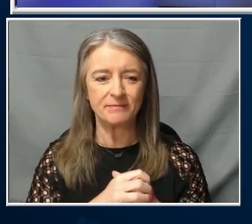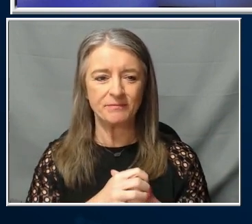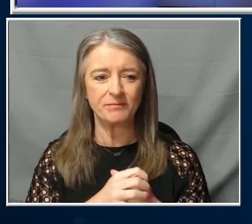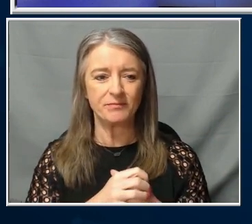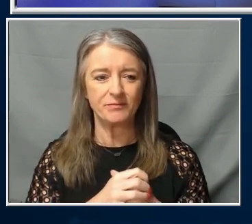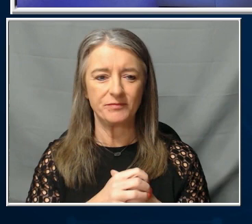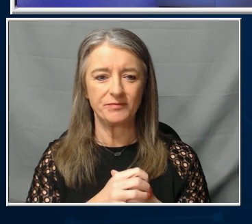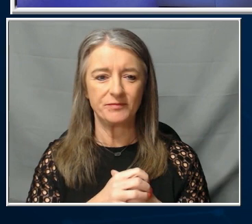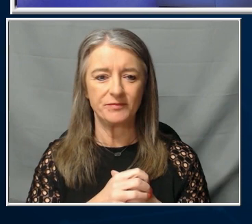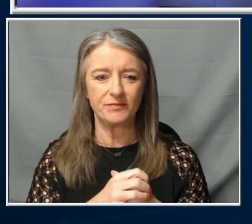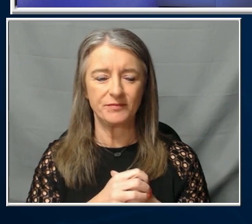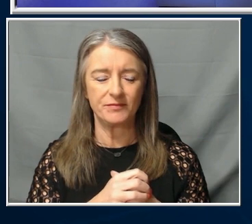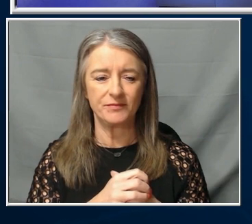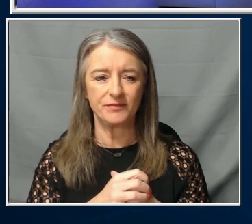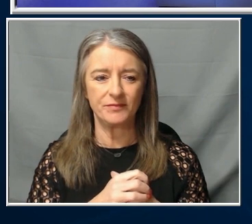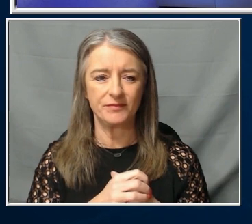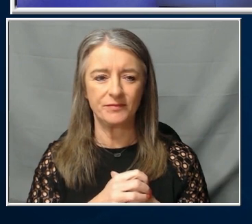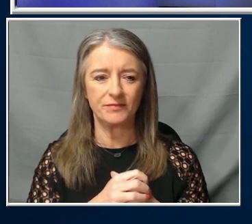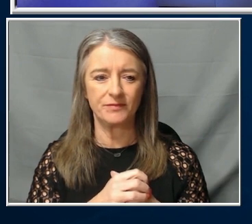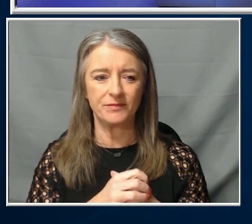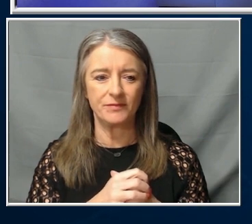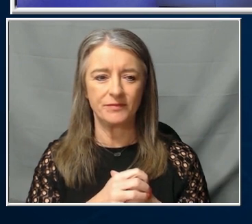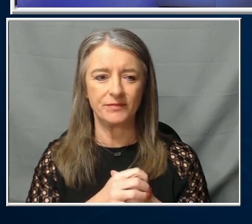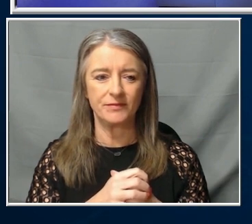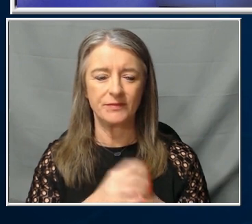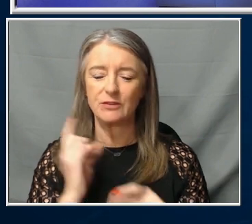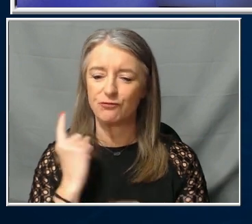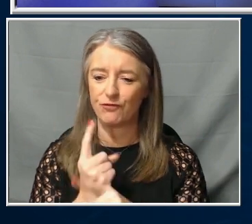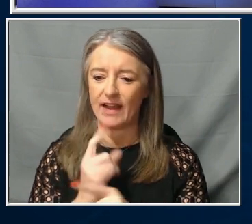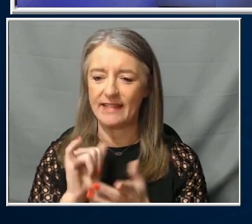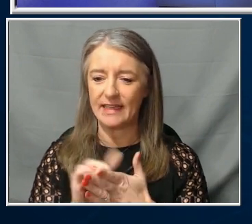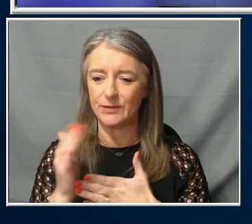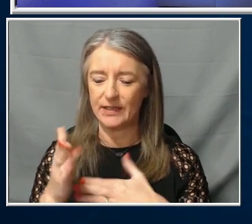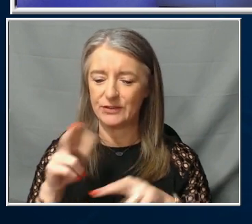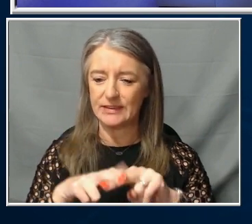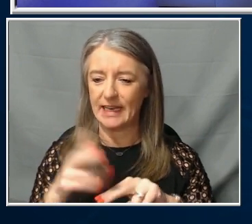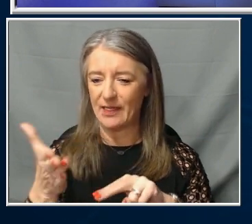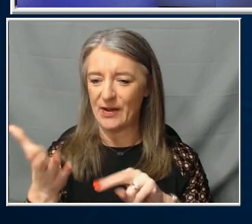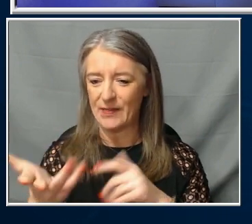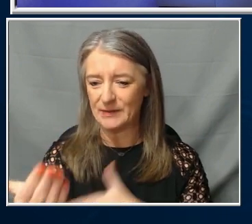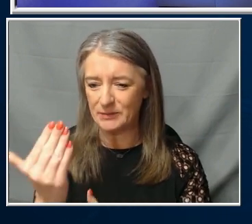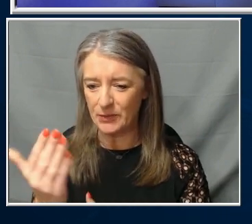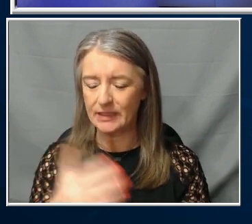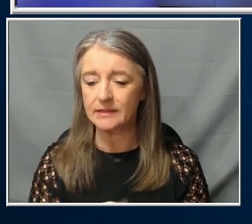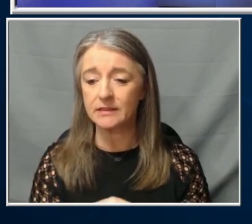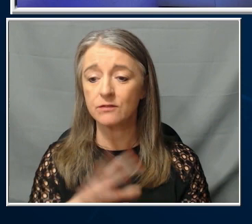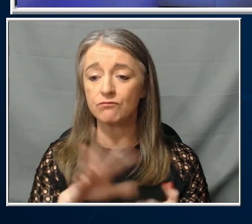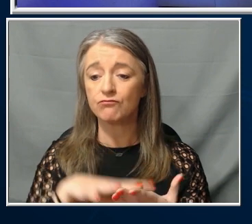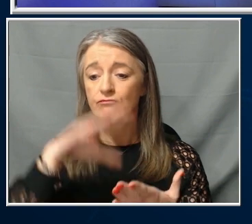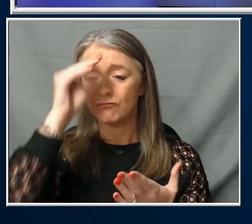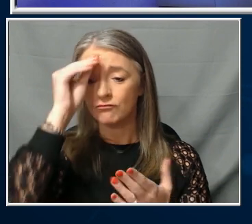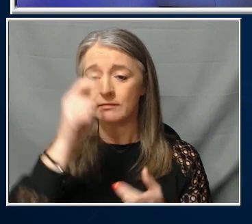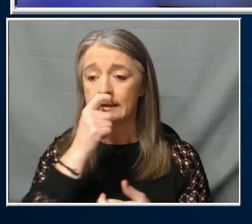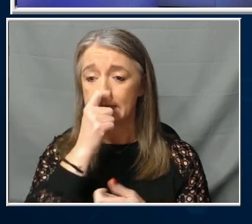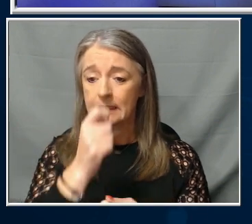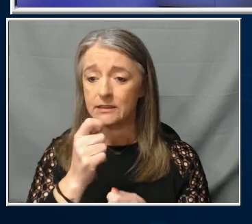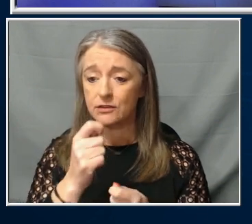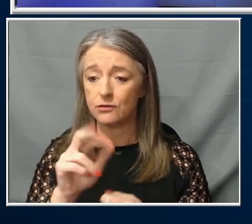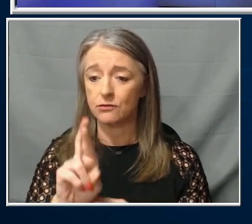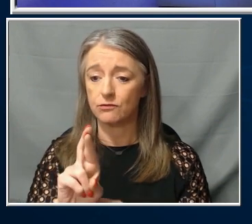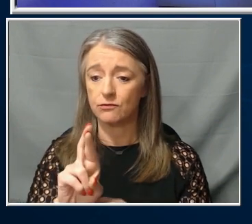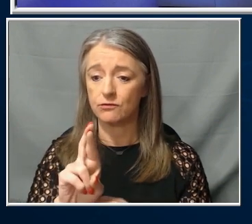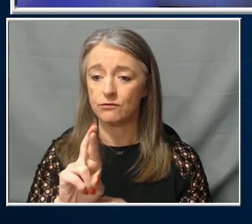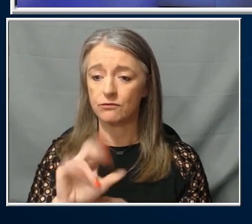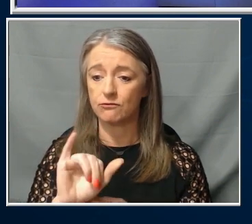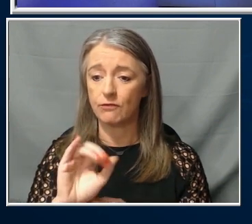fun we're going to have, because, right? That's why you're there. You're sitting there this morning. So we've learned there's kind of an interesting rivalry between